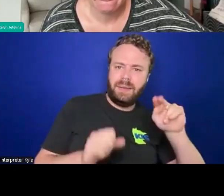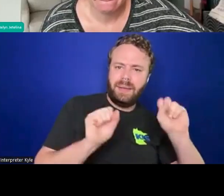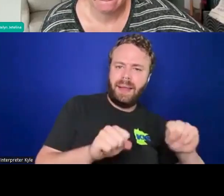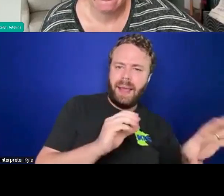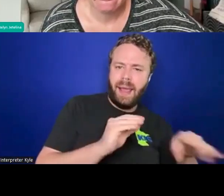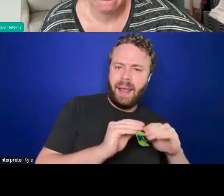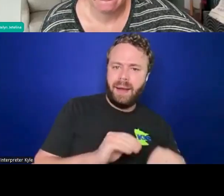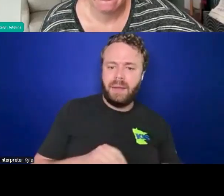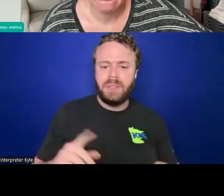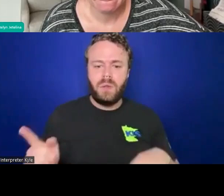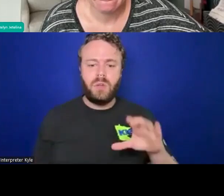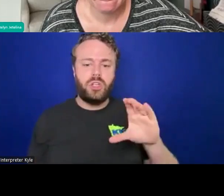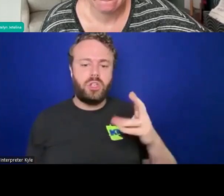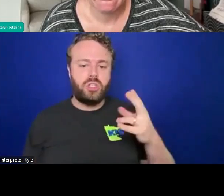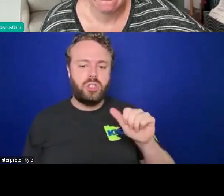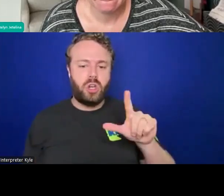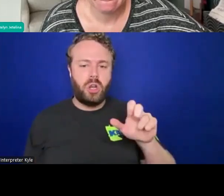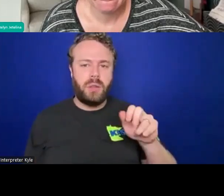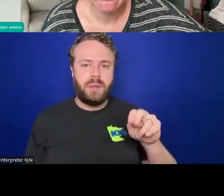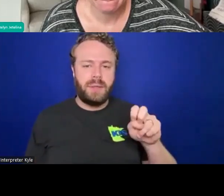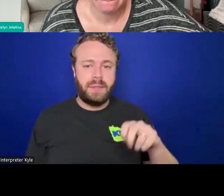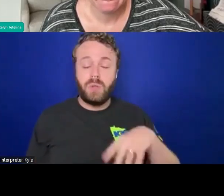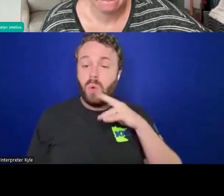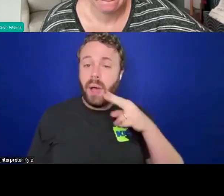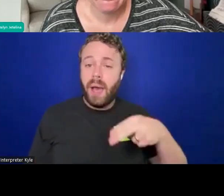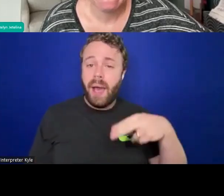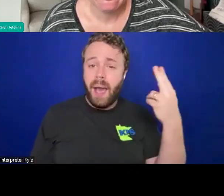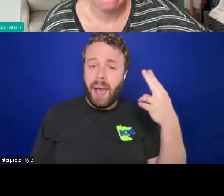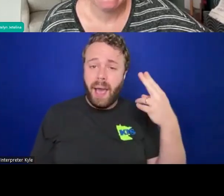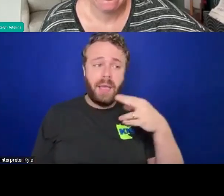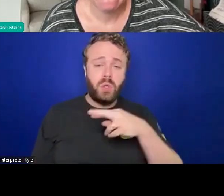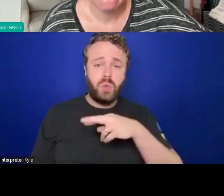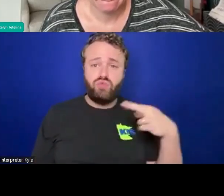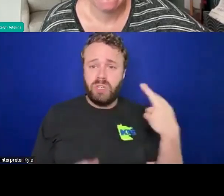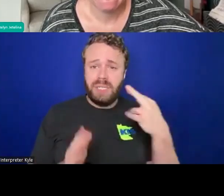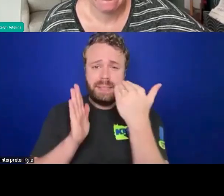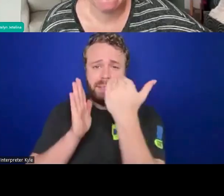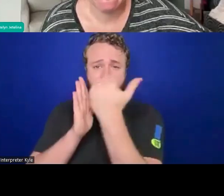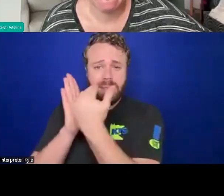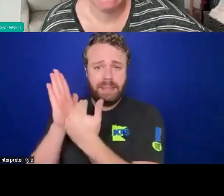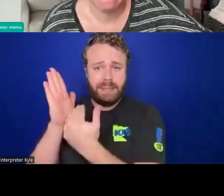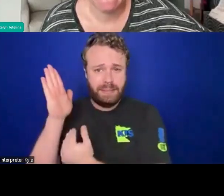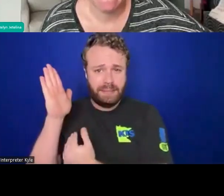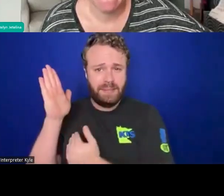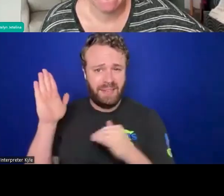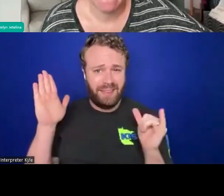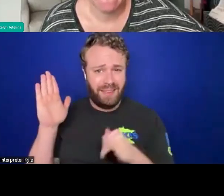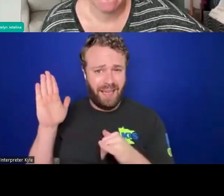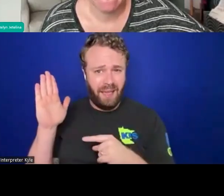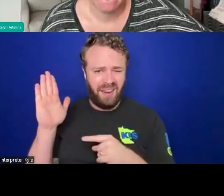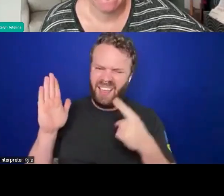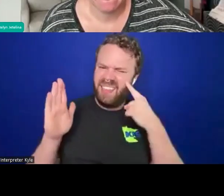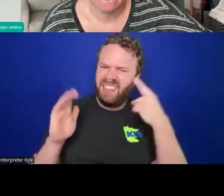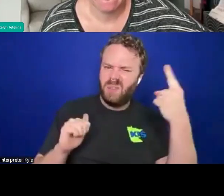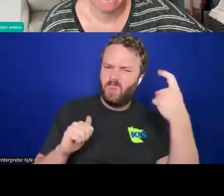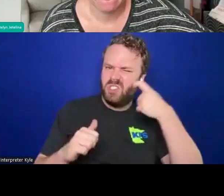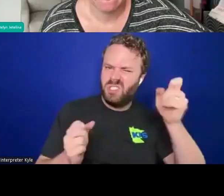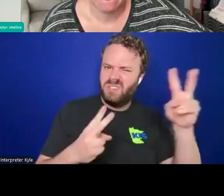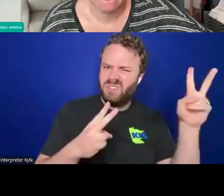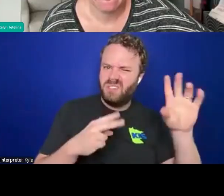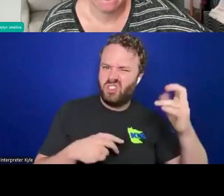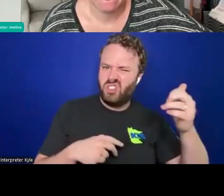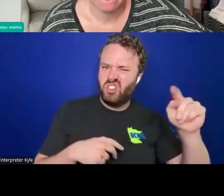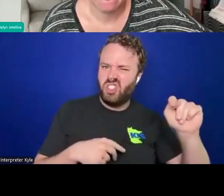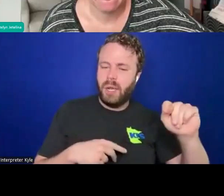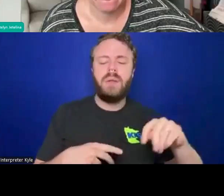risk condition list, and I believe Chelsea or someone, Caitlin, maybe just put the link into the chat. I just want to reiterate